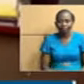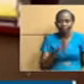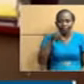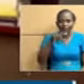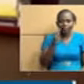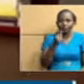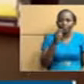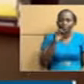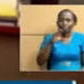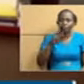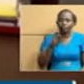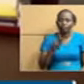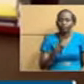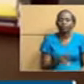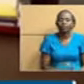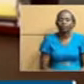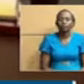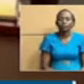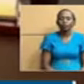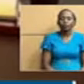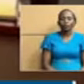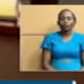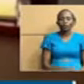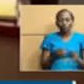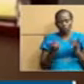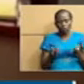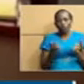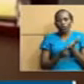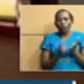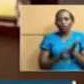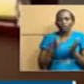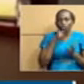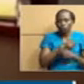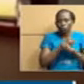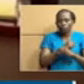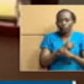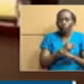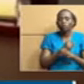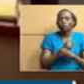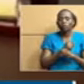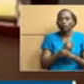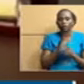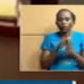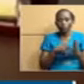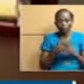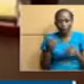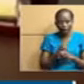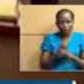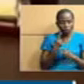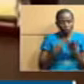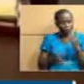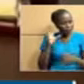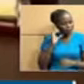Patrick. I want you to come in, reflecting on Uganda's social protection framework and what you're hearing from the panelists, the discussion we are